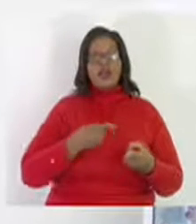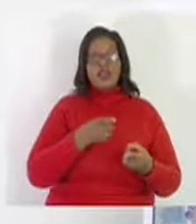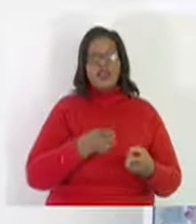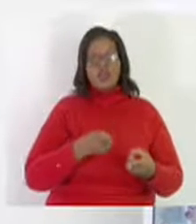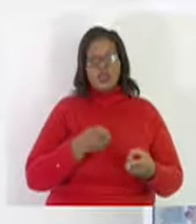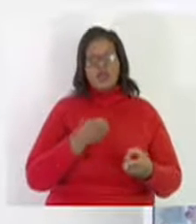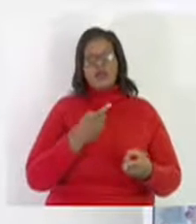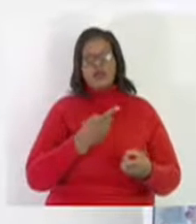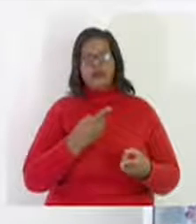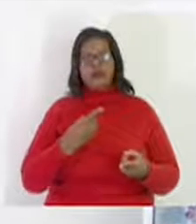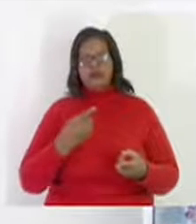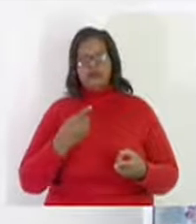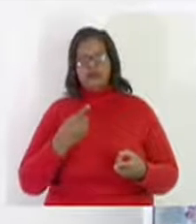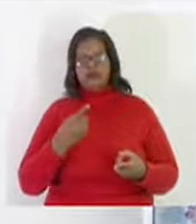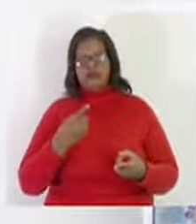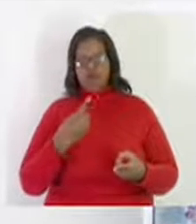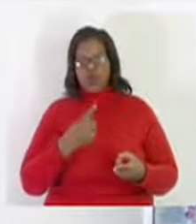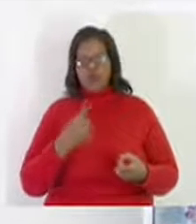11,110. The second one will be